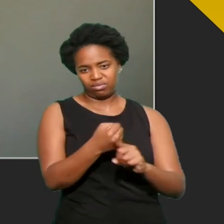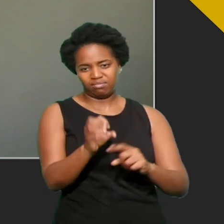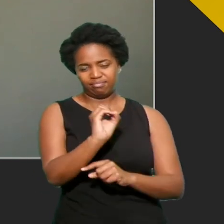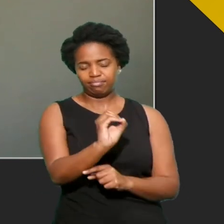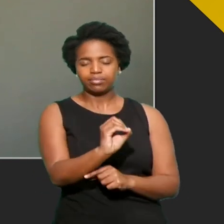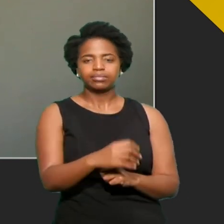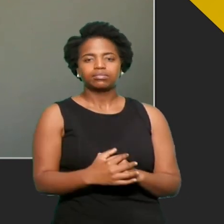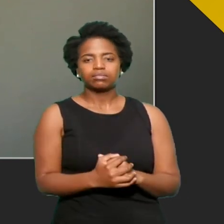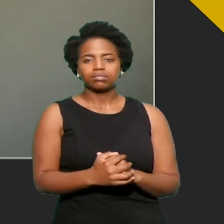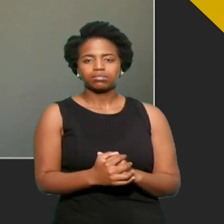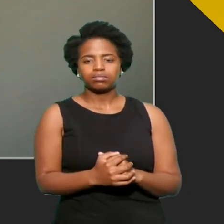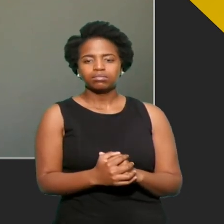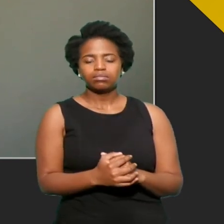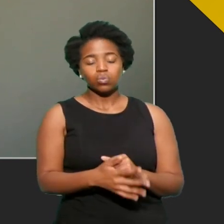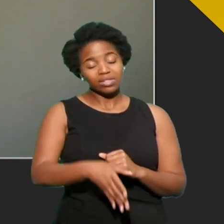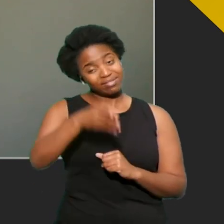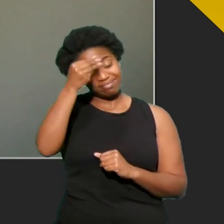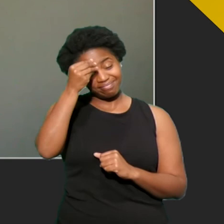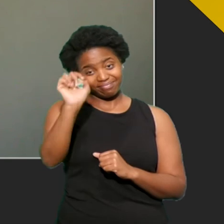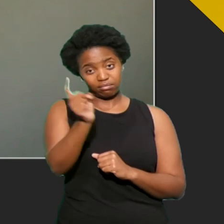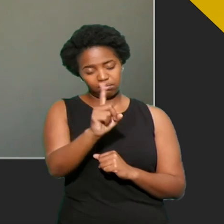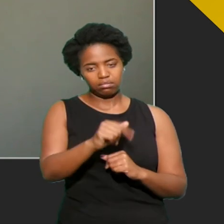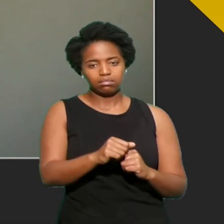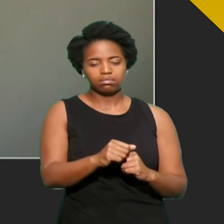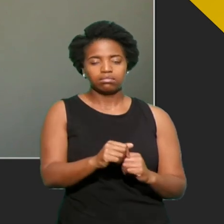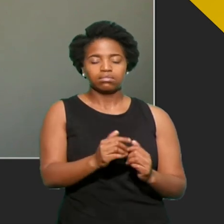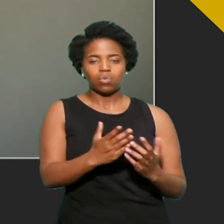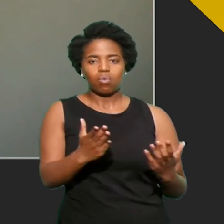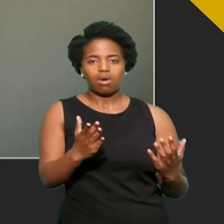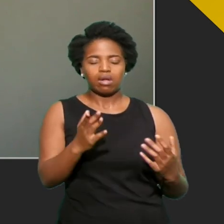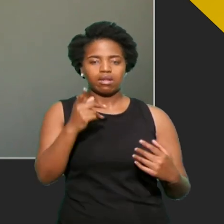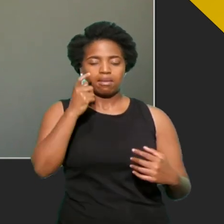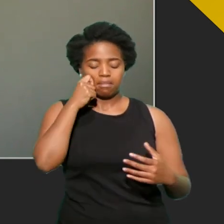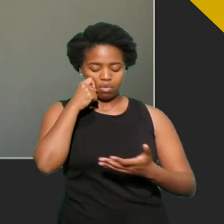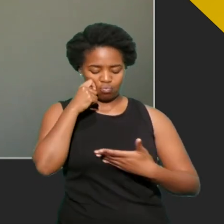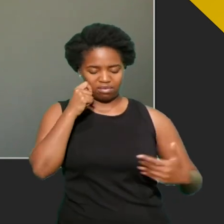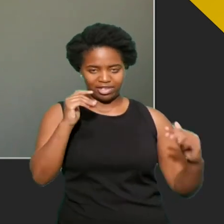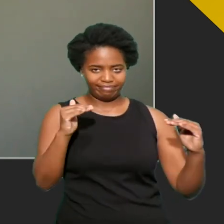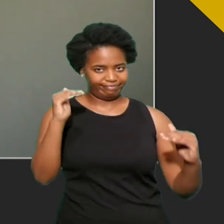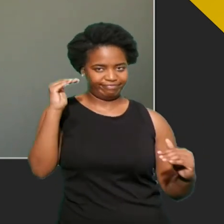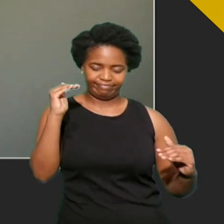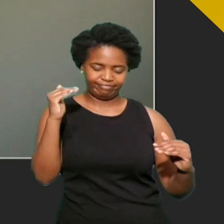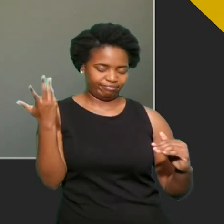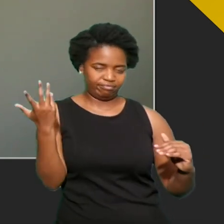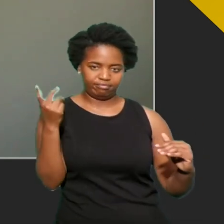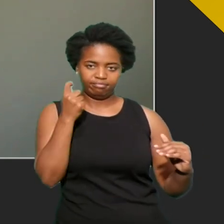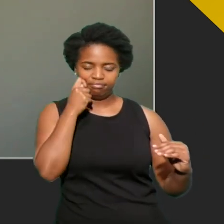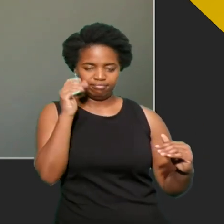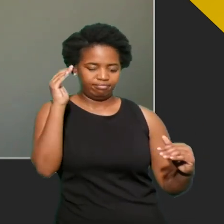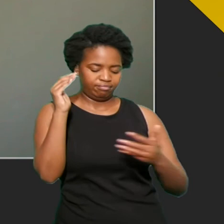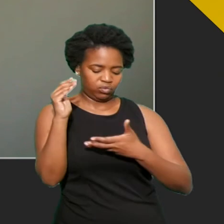one of the things that we've learned about the issues that around gender inequality is that where there's high levels of inequality between the